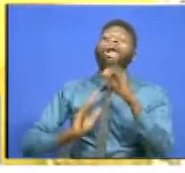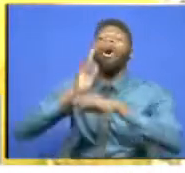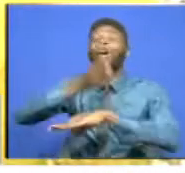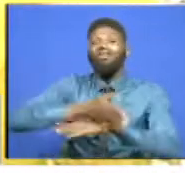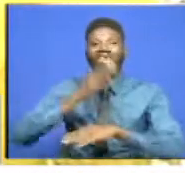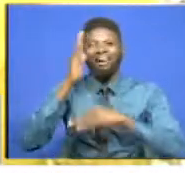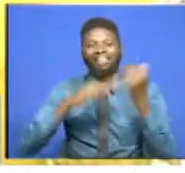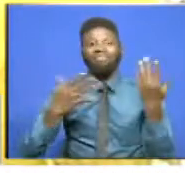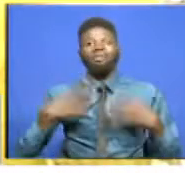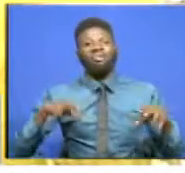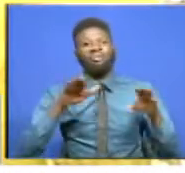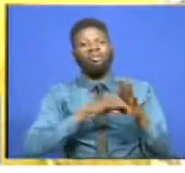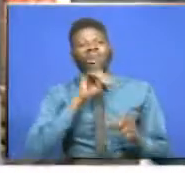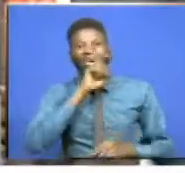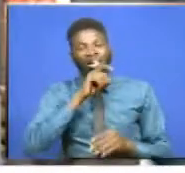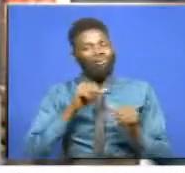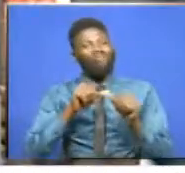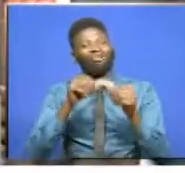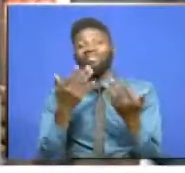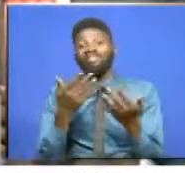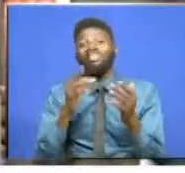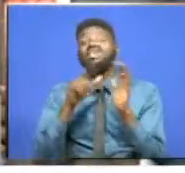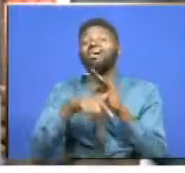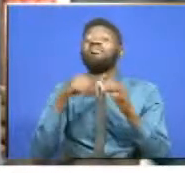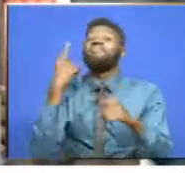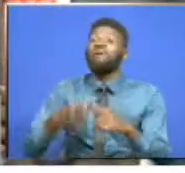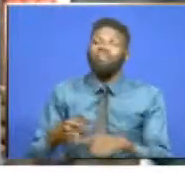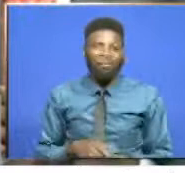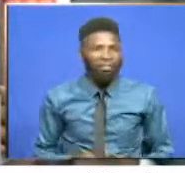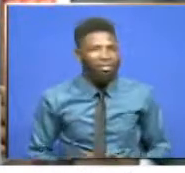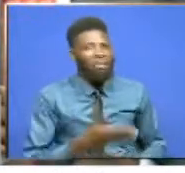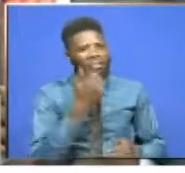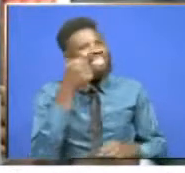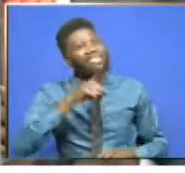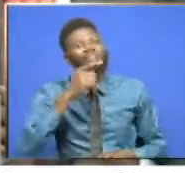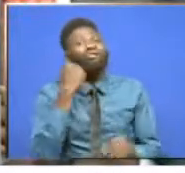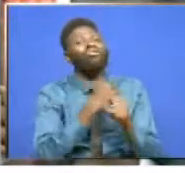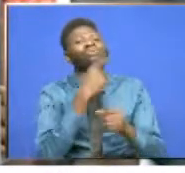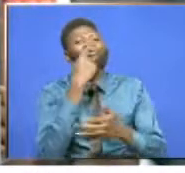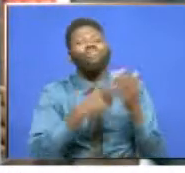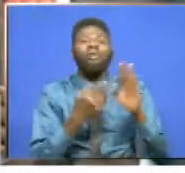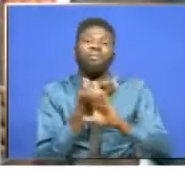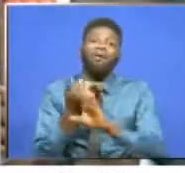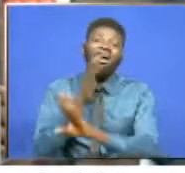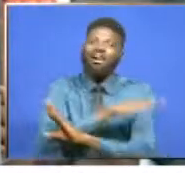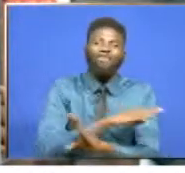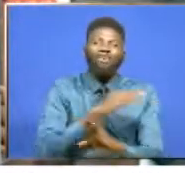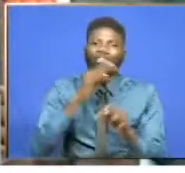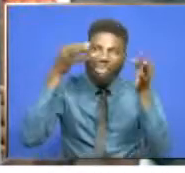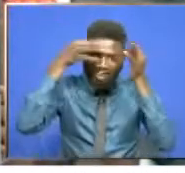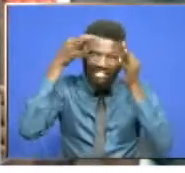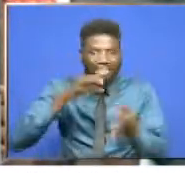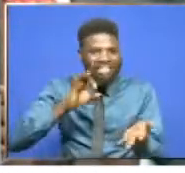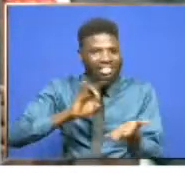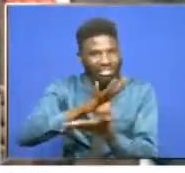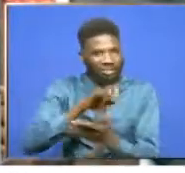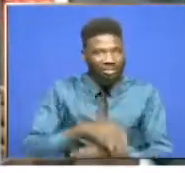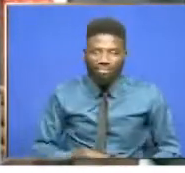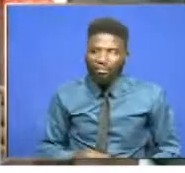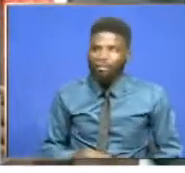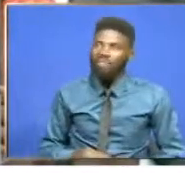are some of the alternatives that probably could have been explored before going to the extreme end? There is need to listen to the